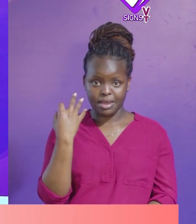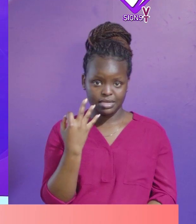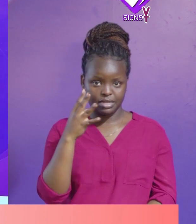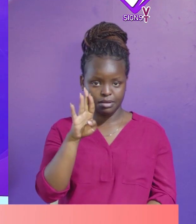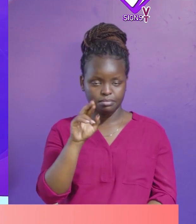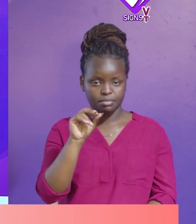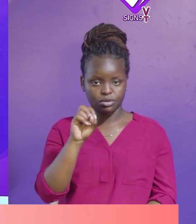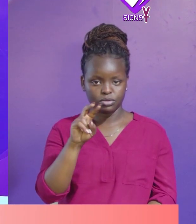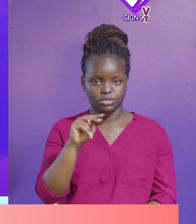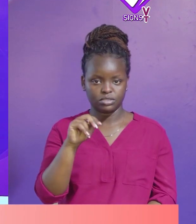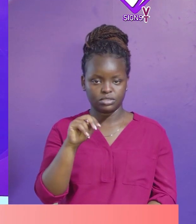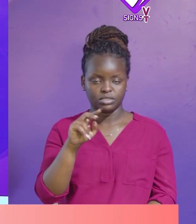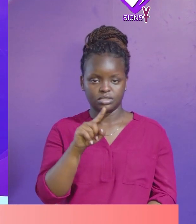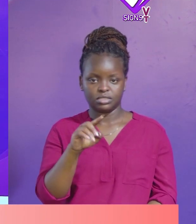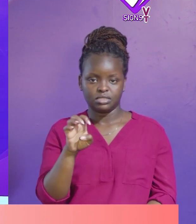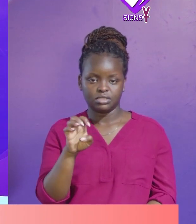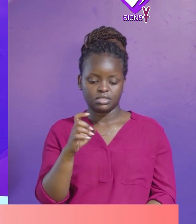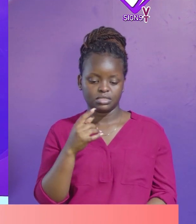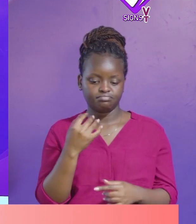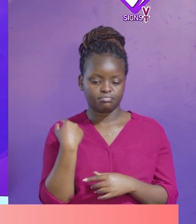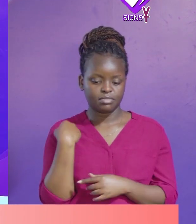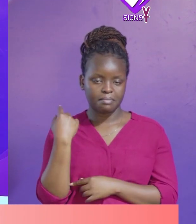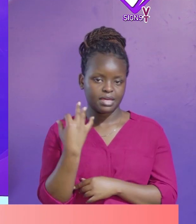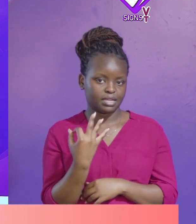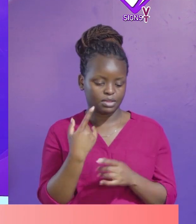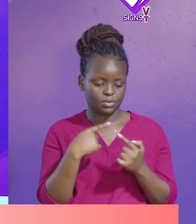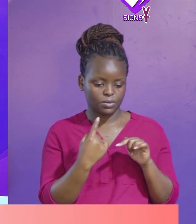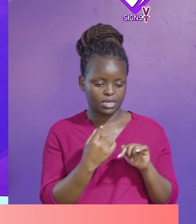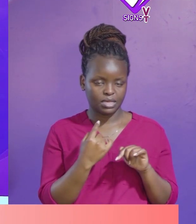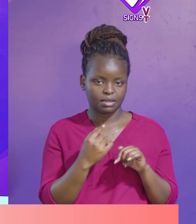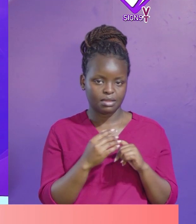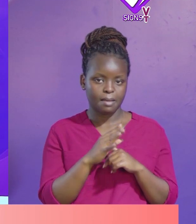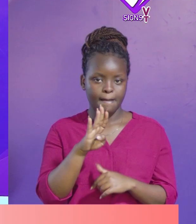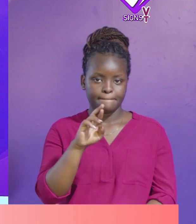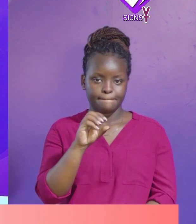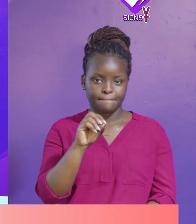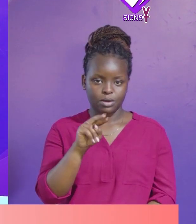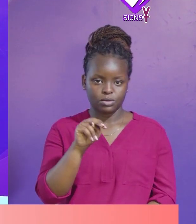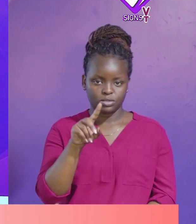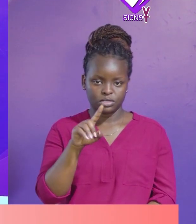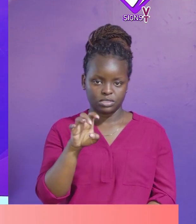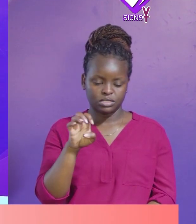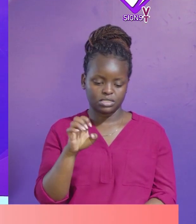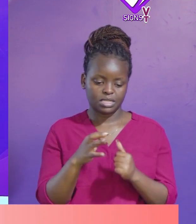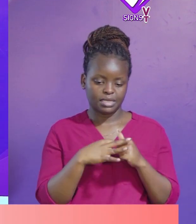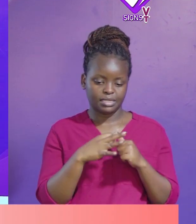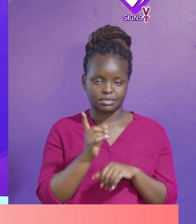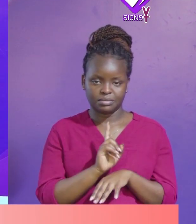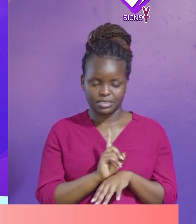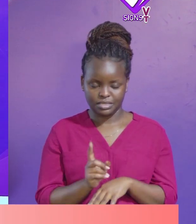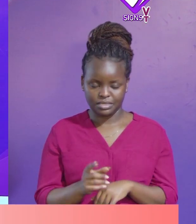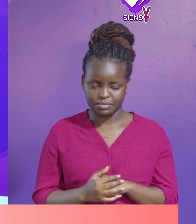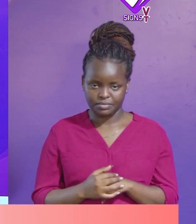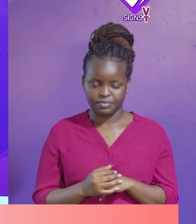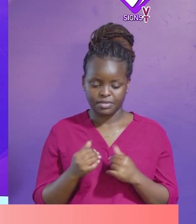she came third, winning bronze in 8 minutes, 58 seconds and 56 milliseconds.